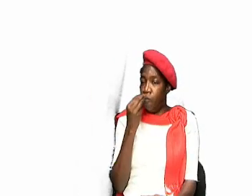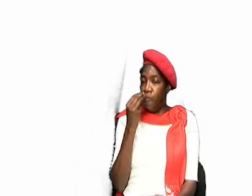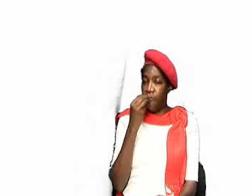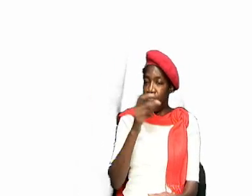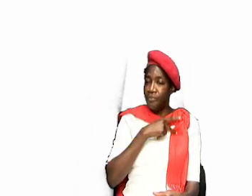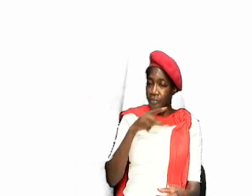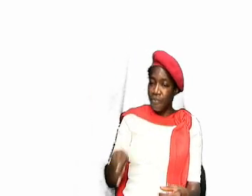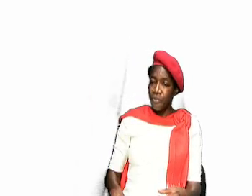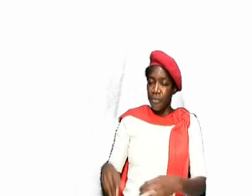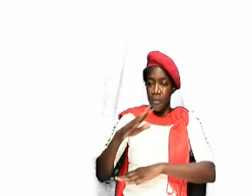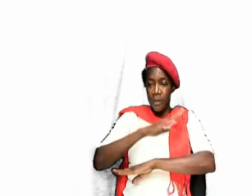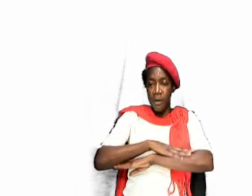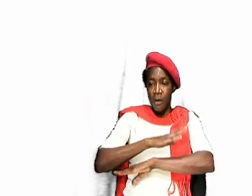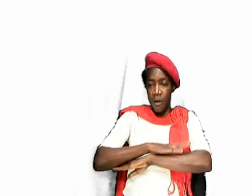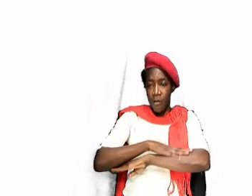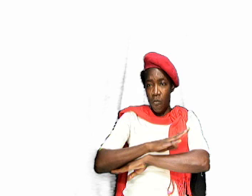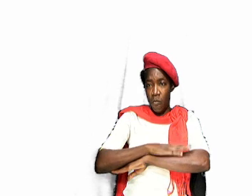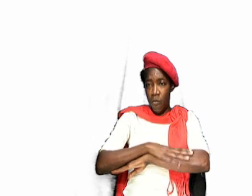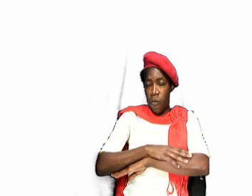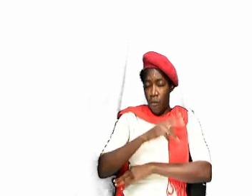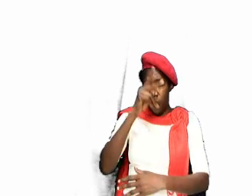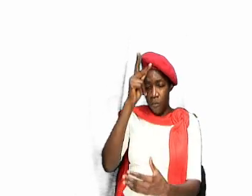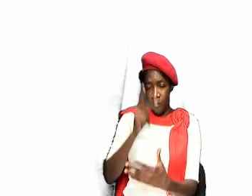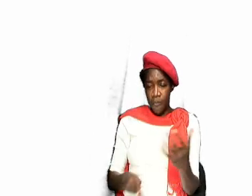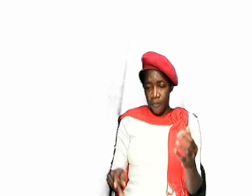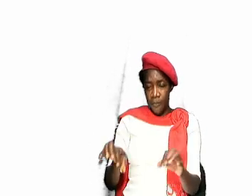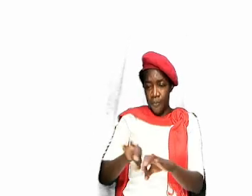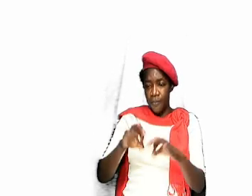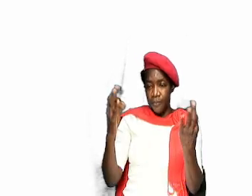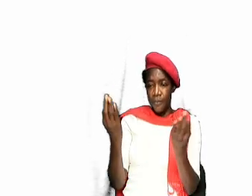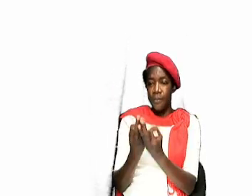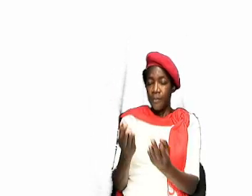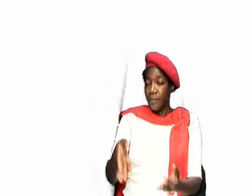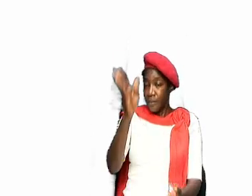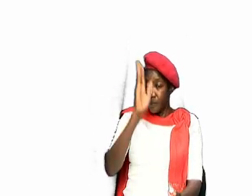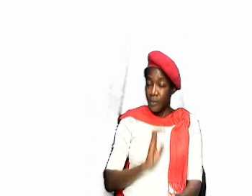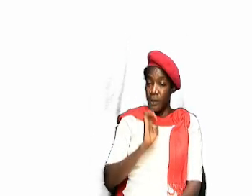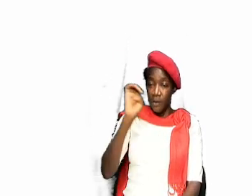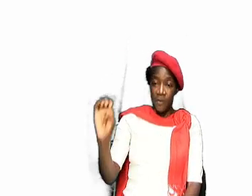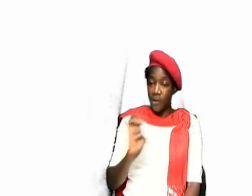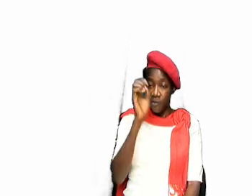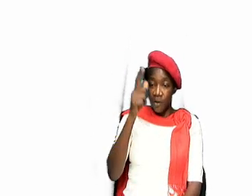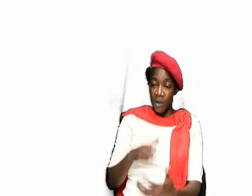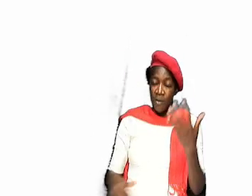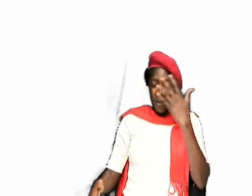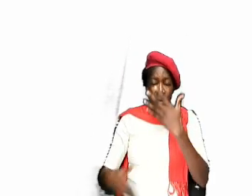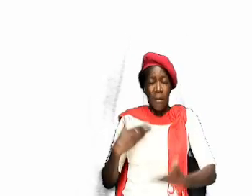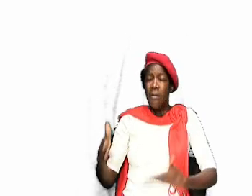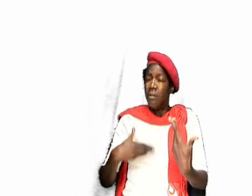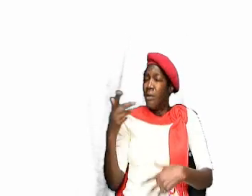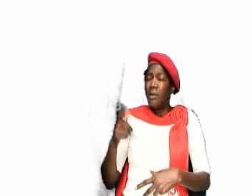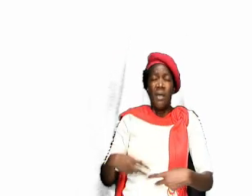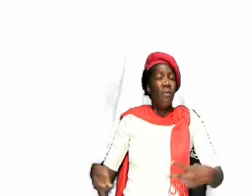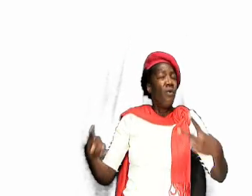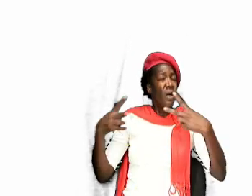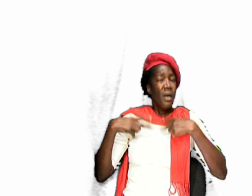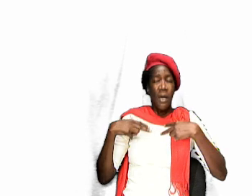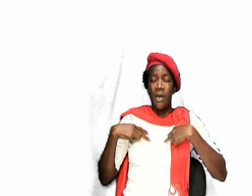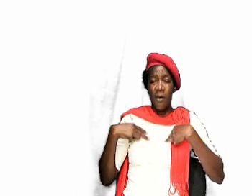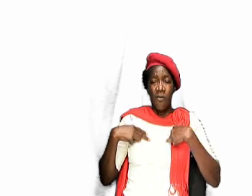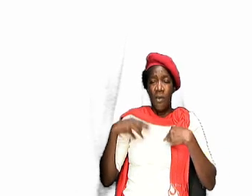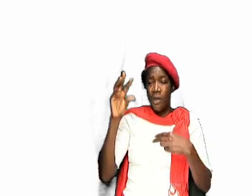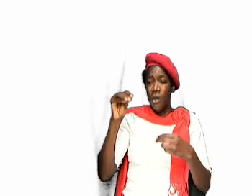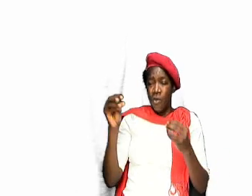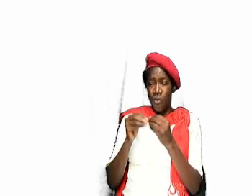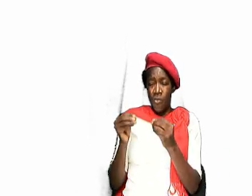table as part of the family of God forever. What a privilege we have. We are no